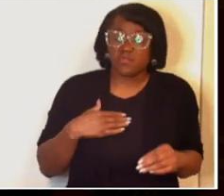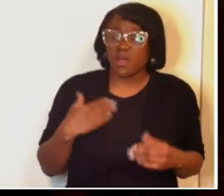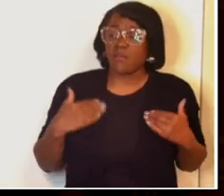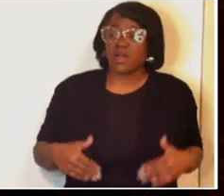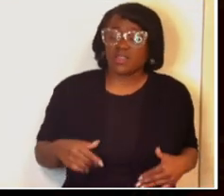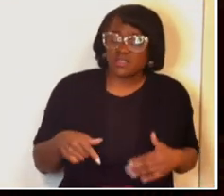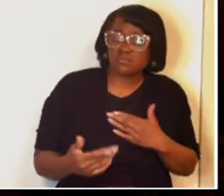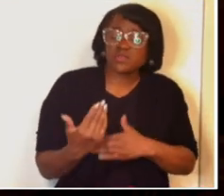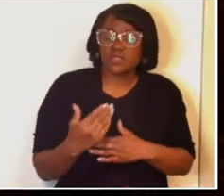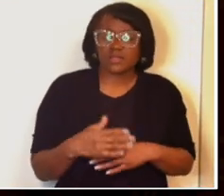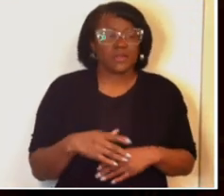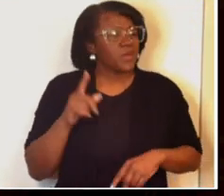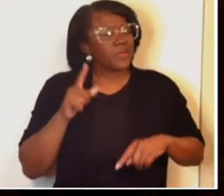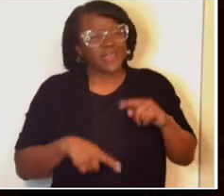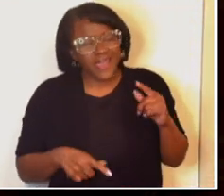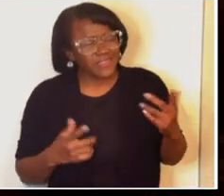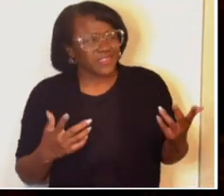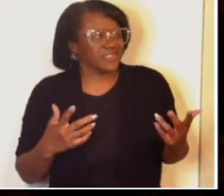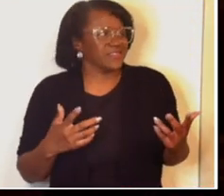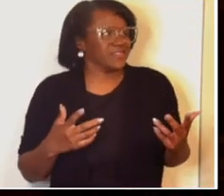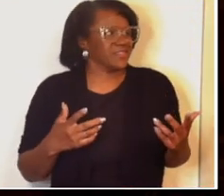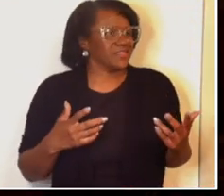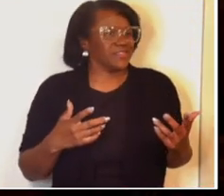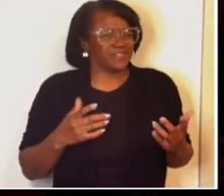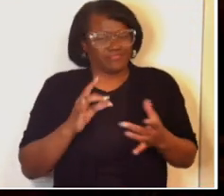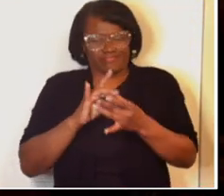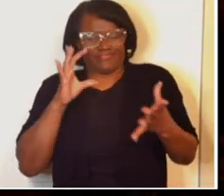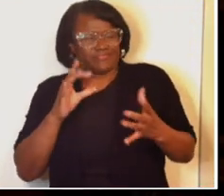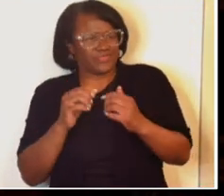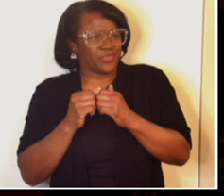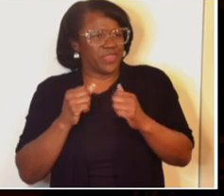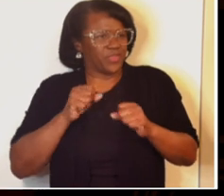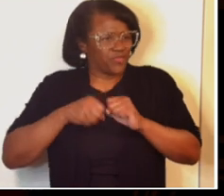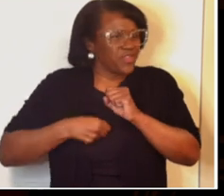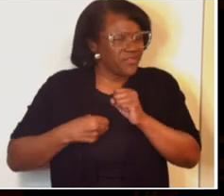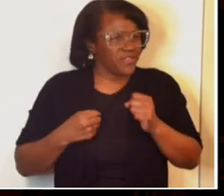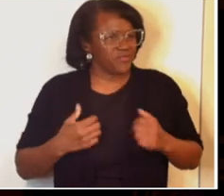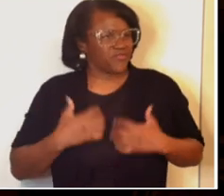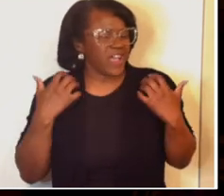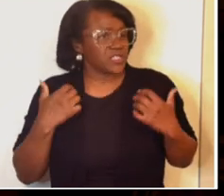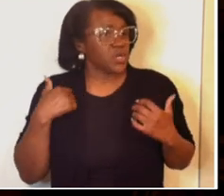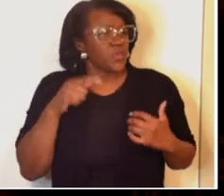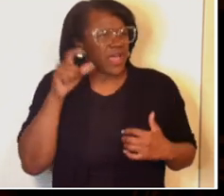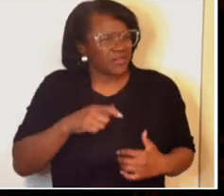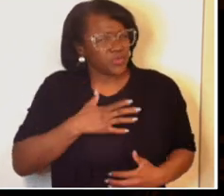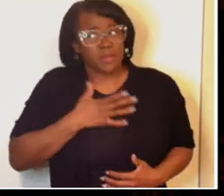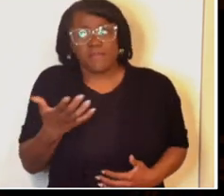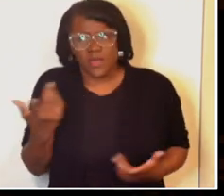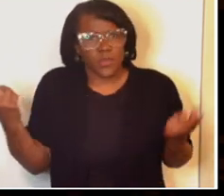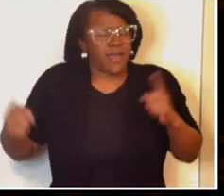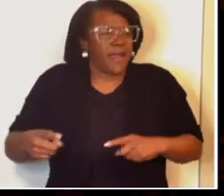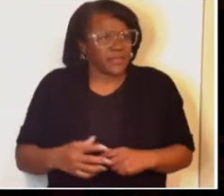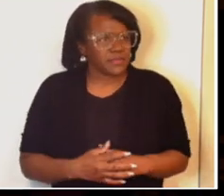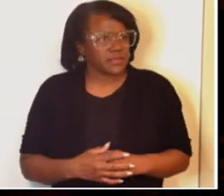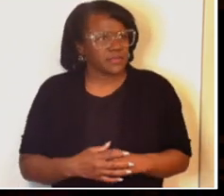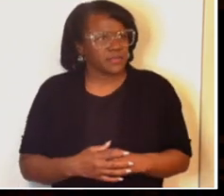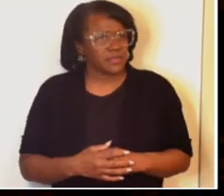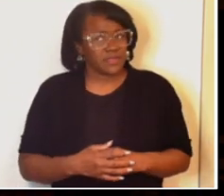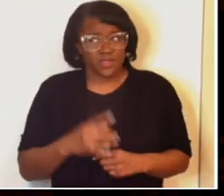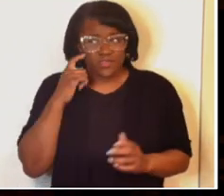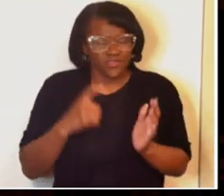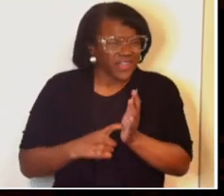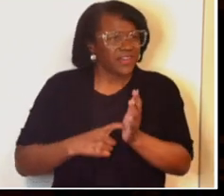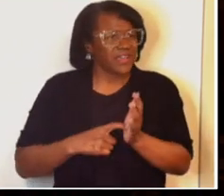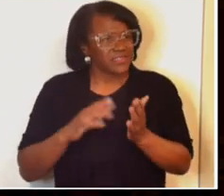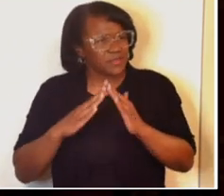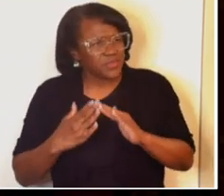just discharge the grief and rage. To heal, we have to admit to what's happening, to the fact that the community and the cops are